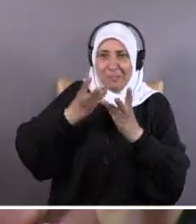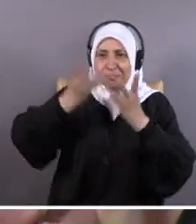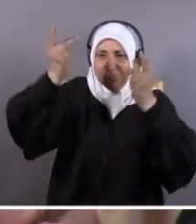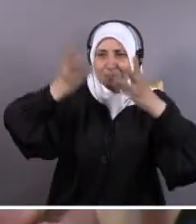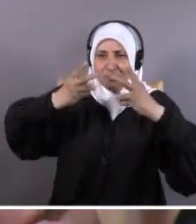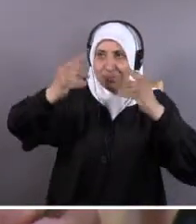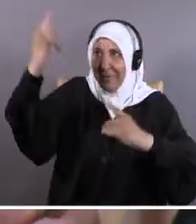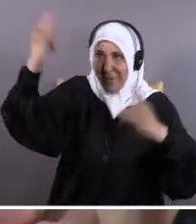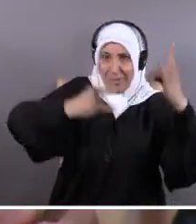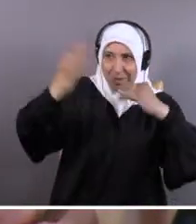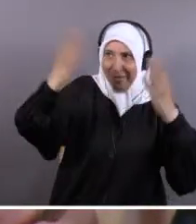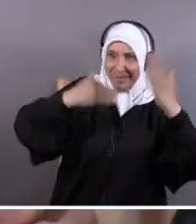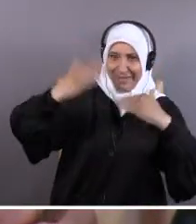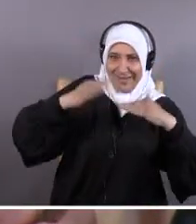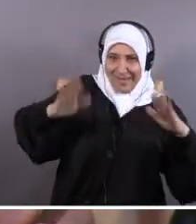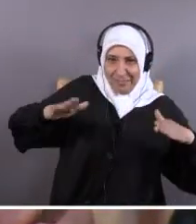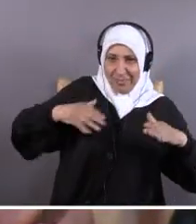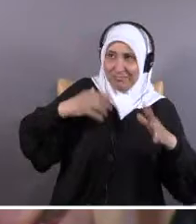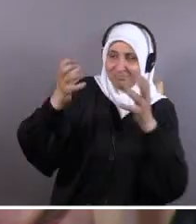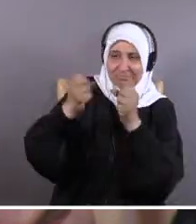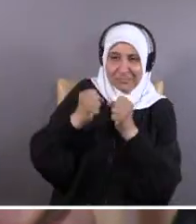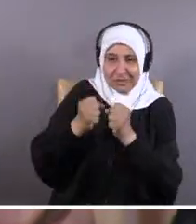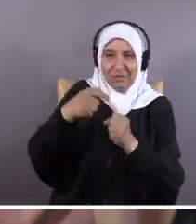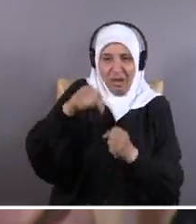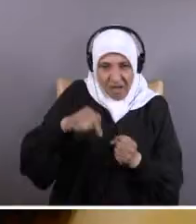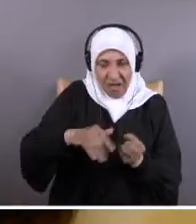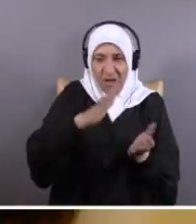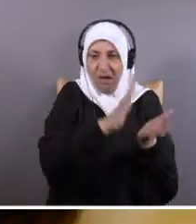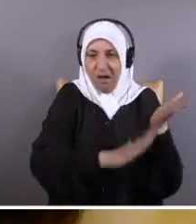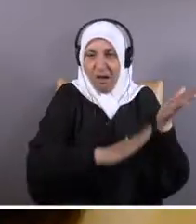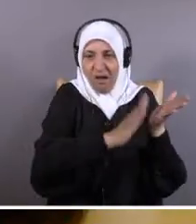are also impacted by pollution.